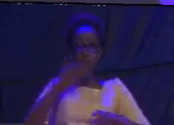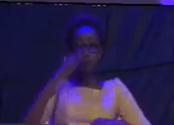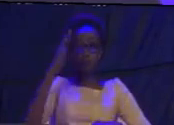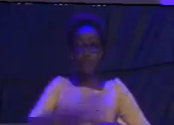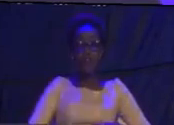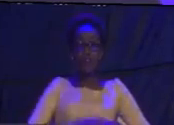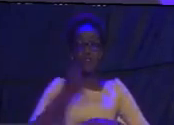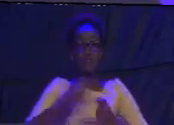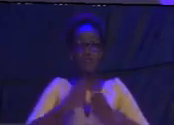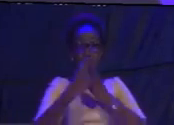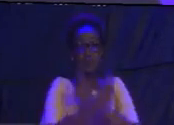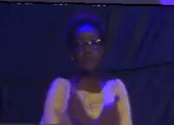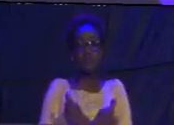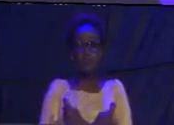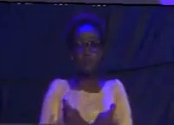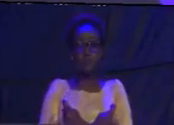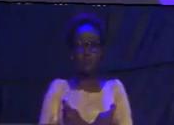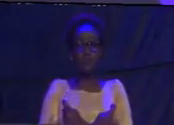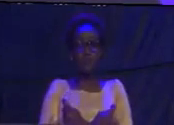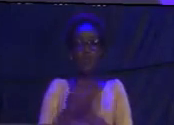The poor livelihoods will be better.